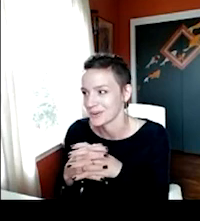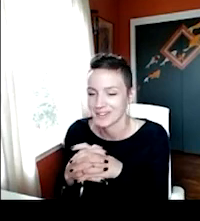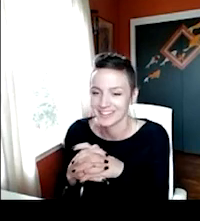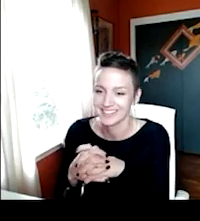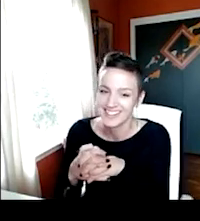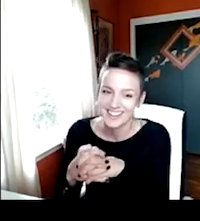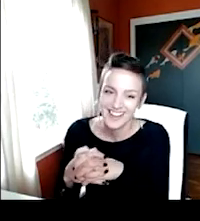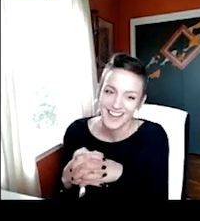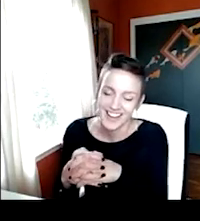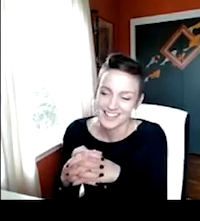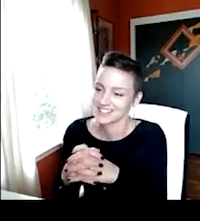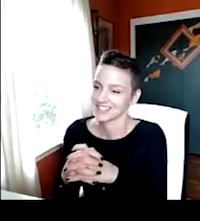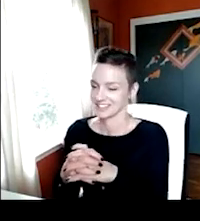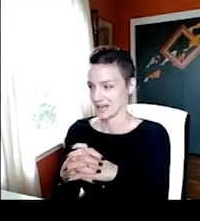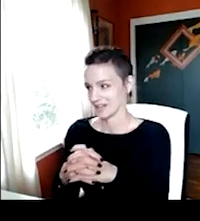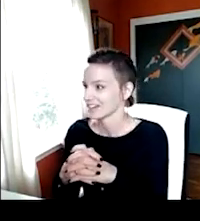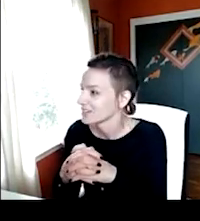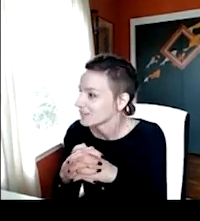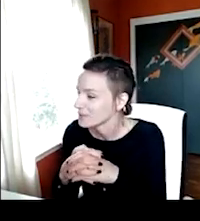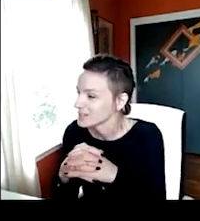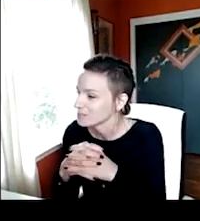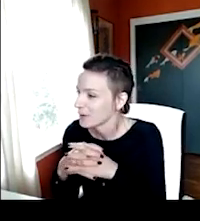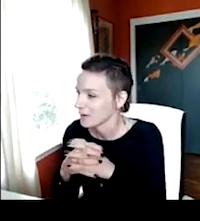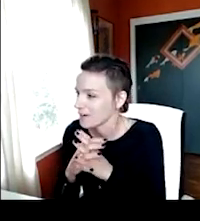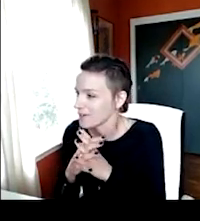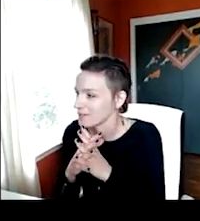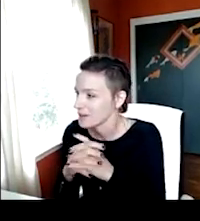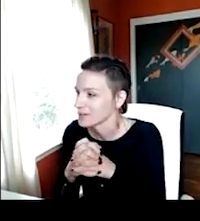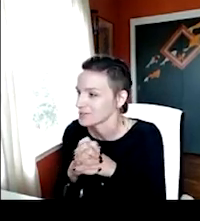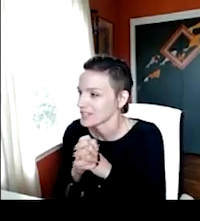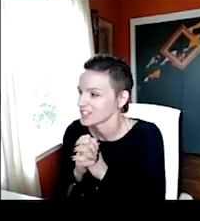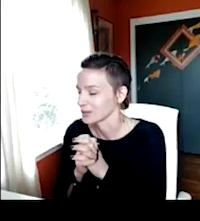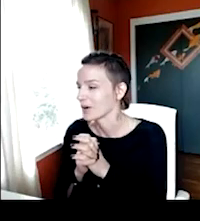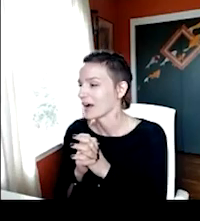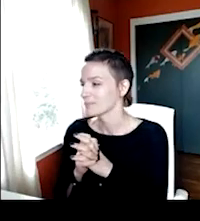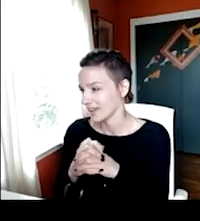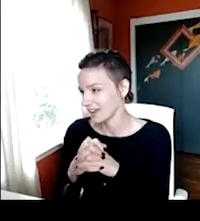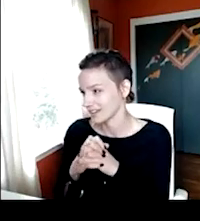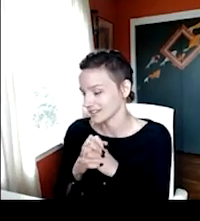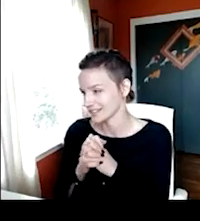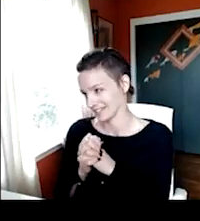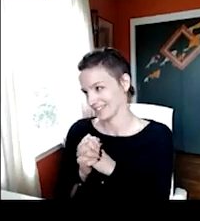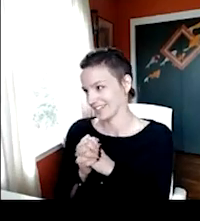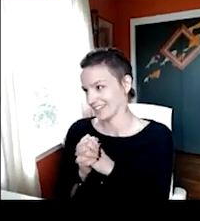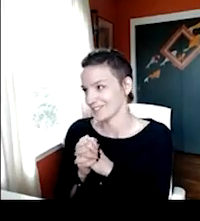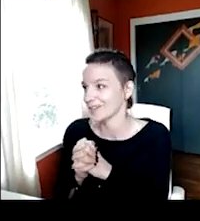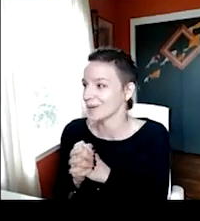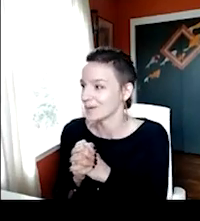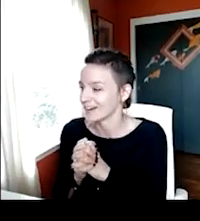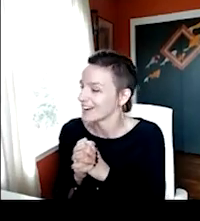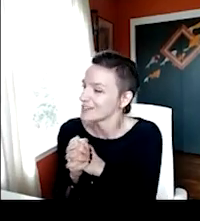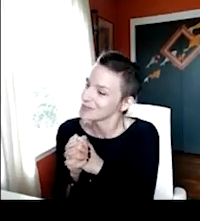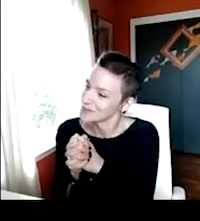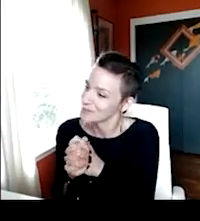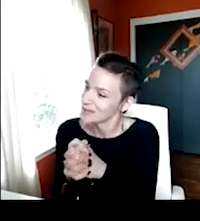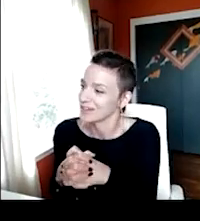it, so will they. And this can be kind of difficult because part of the puzzles actually rhyme. And if you are